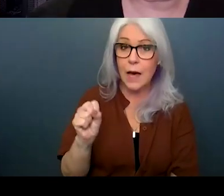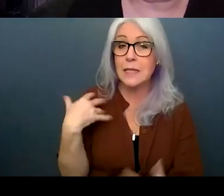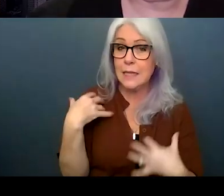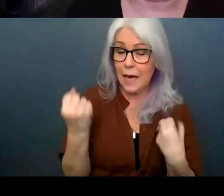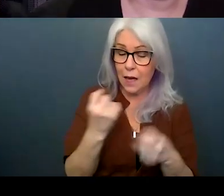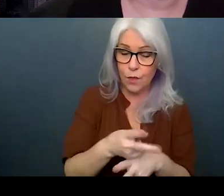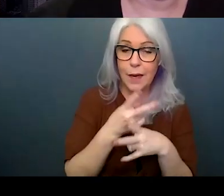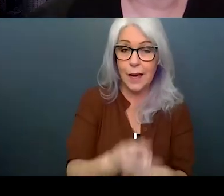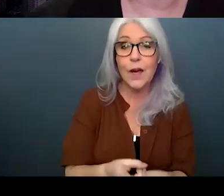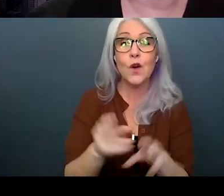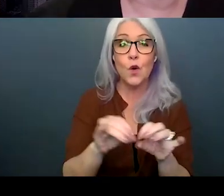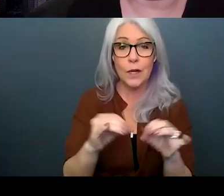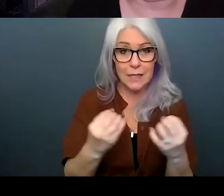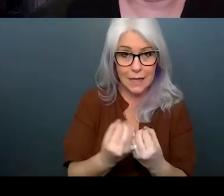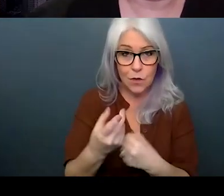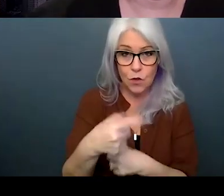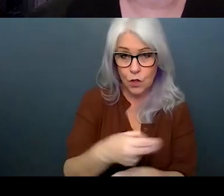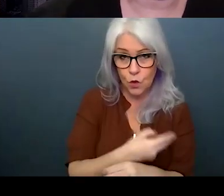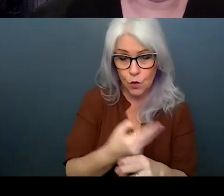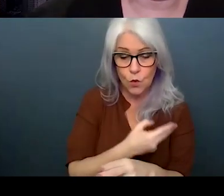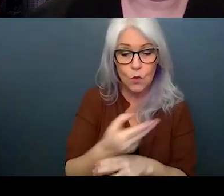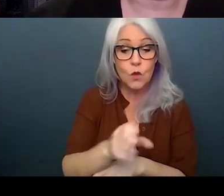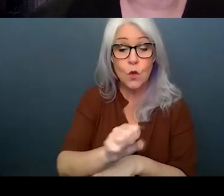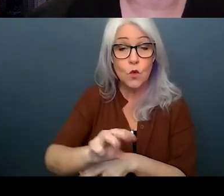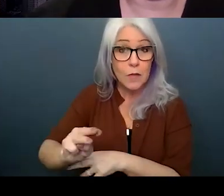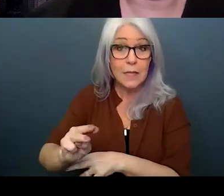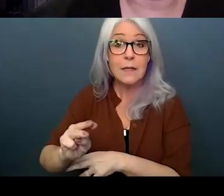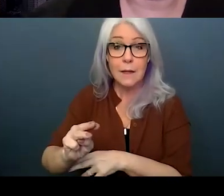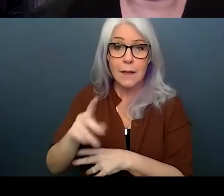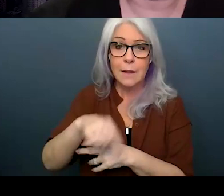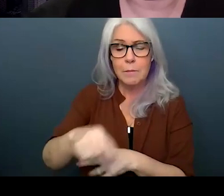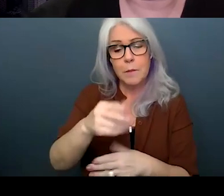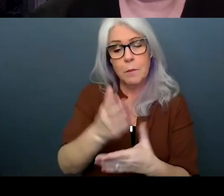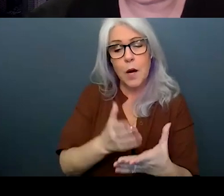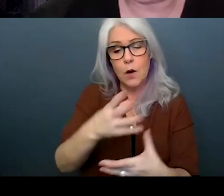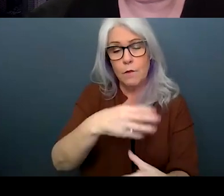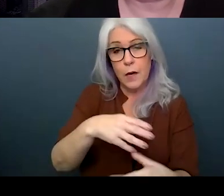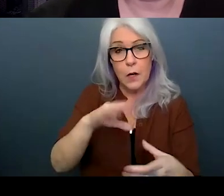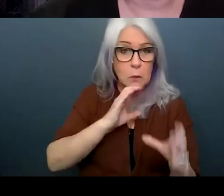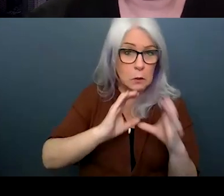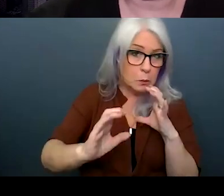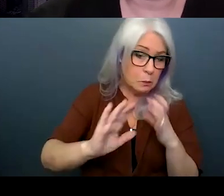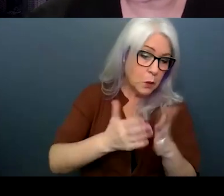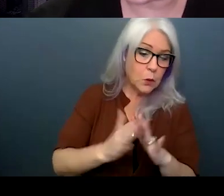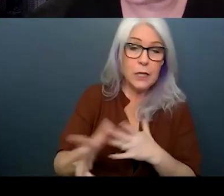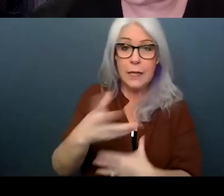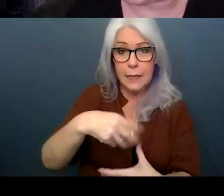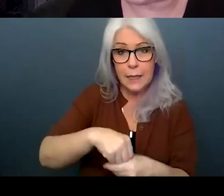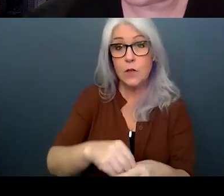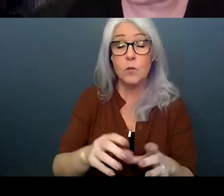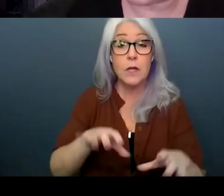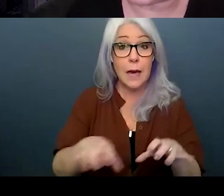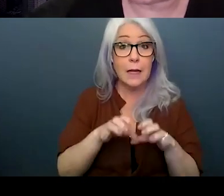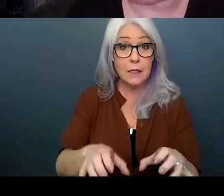healthcare organizations use social media as part of community engagement activities. The quote end,